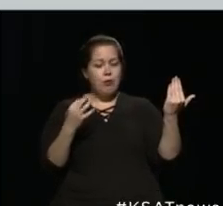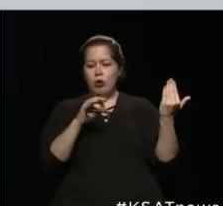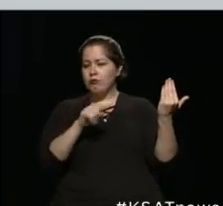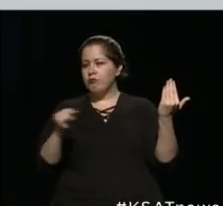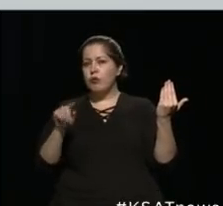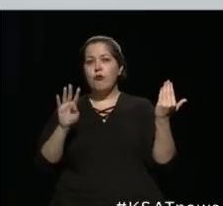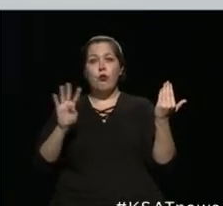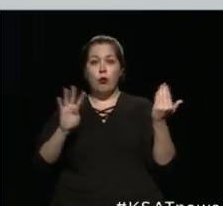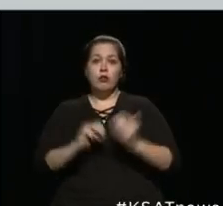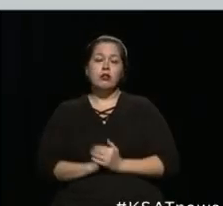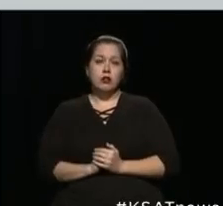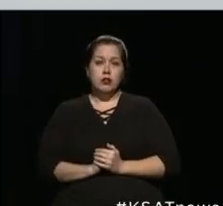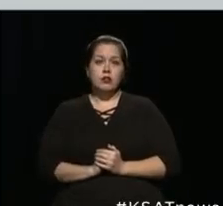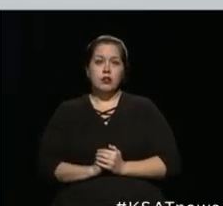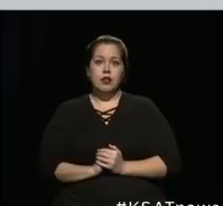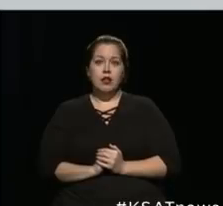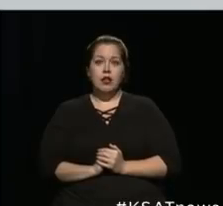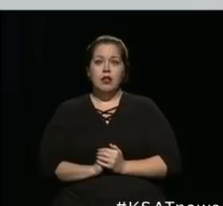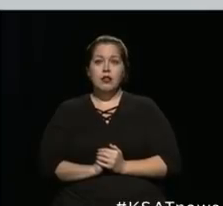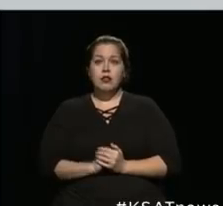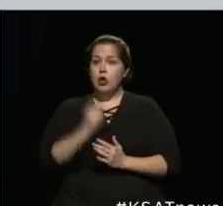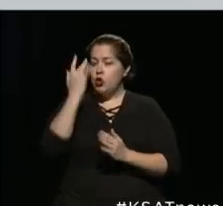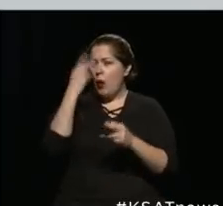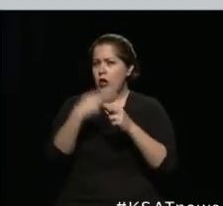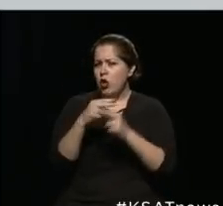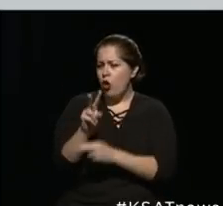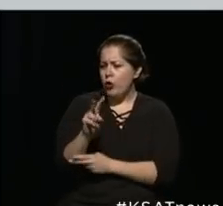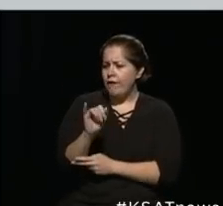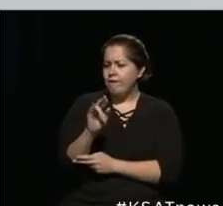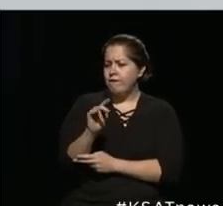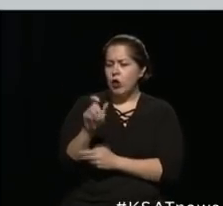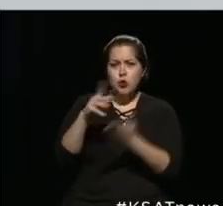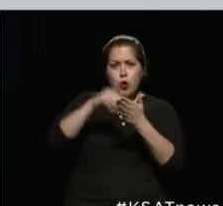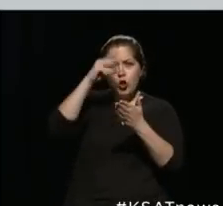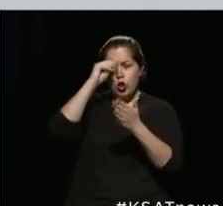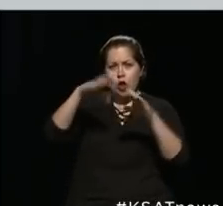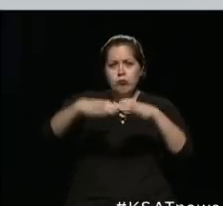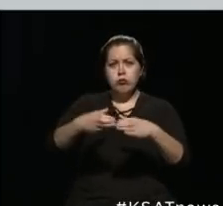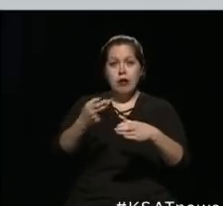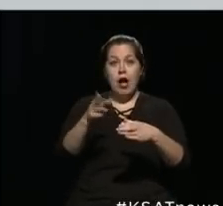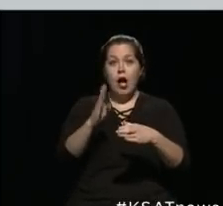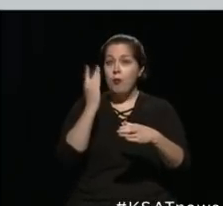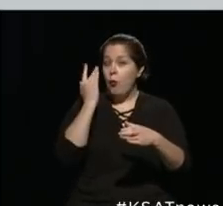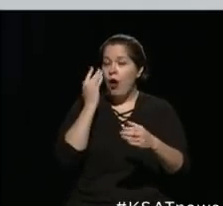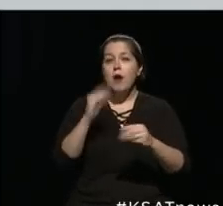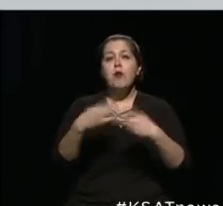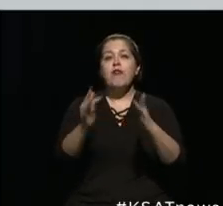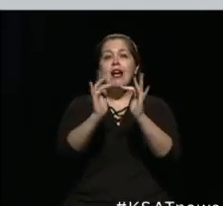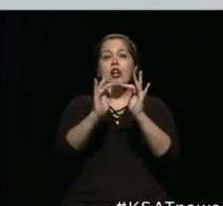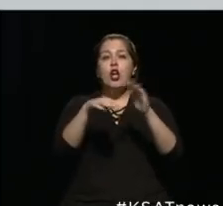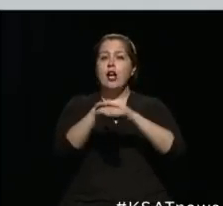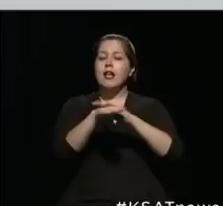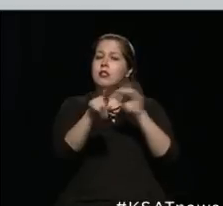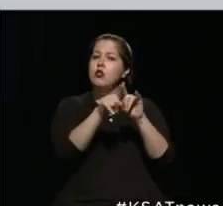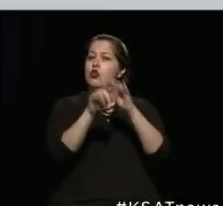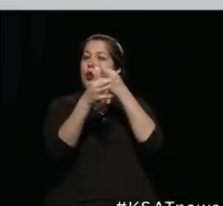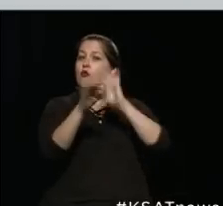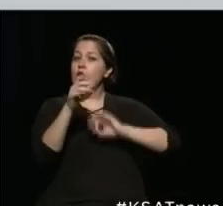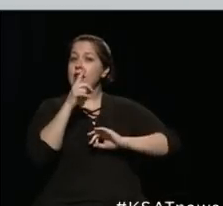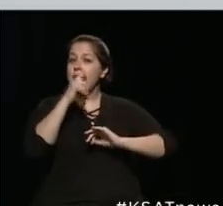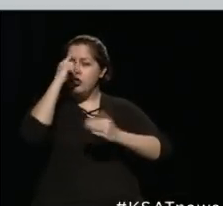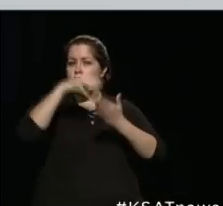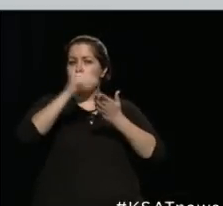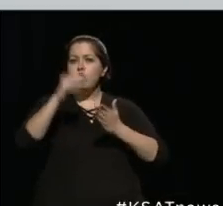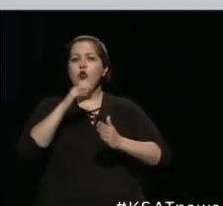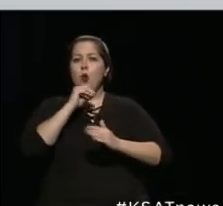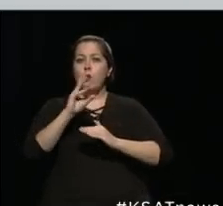to 4 p.m. And why are they called virtual learning hubs? Well, they provide Internet access and free lunch to students ages